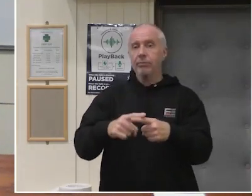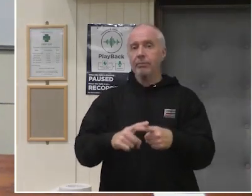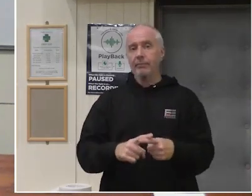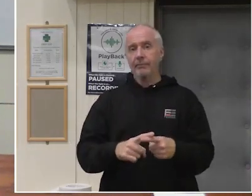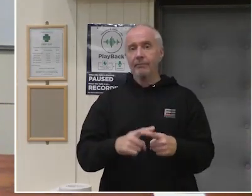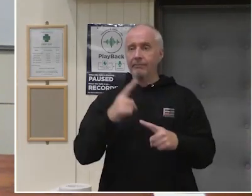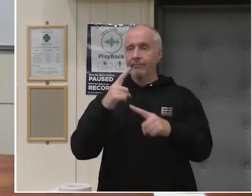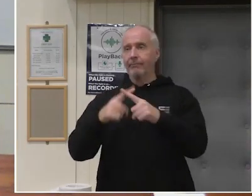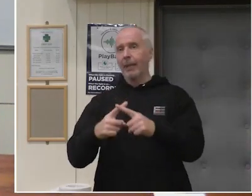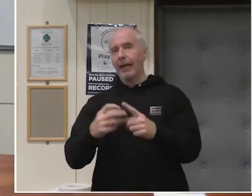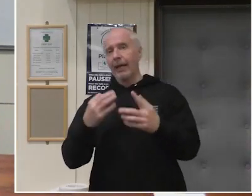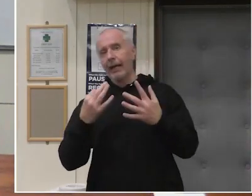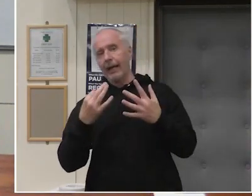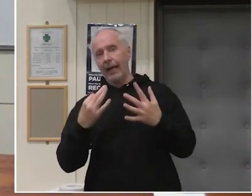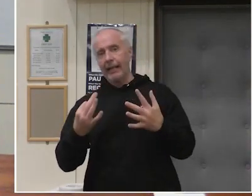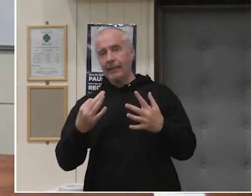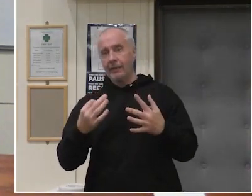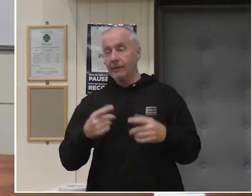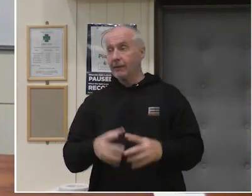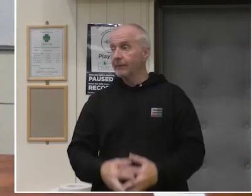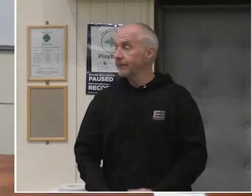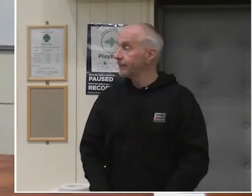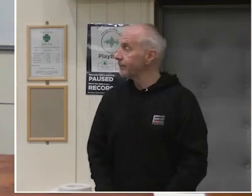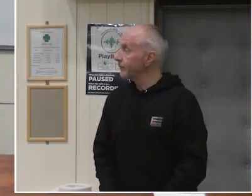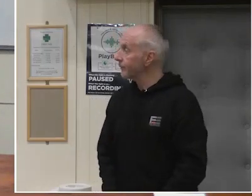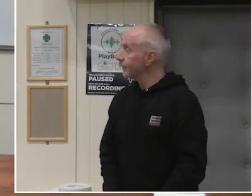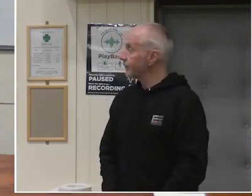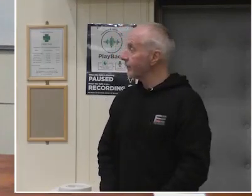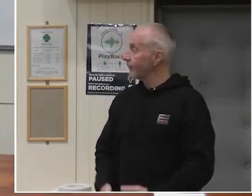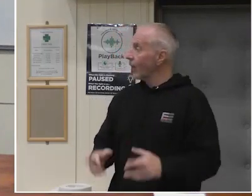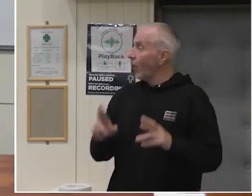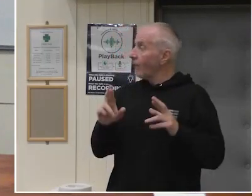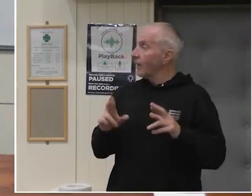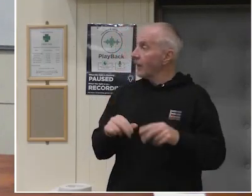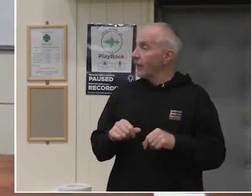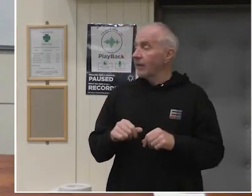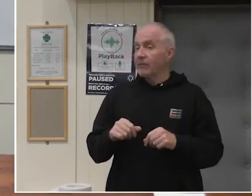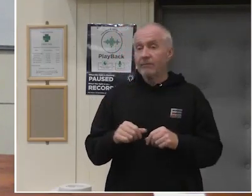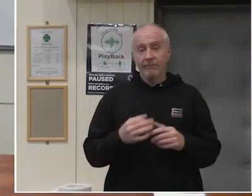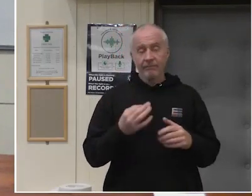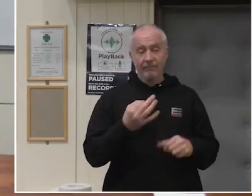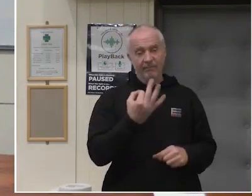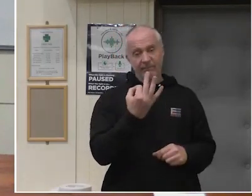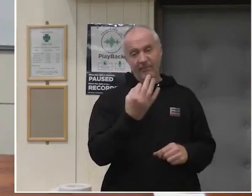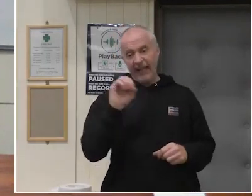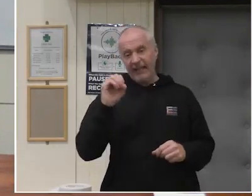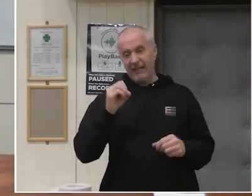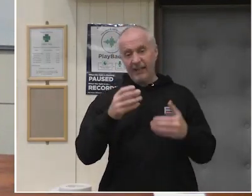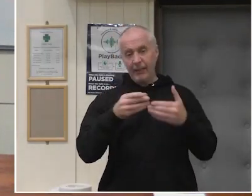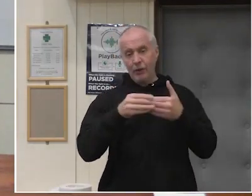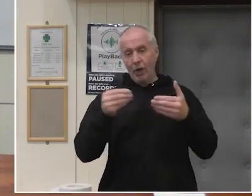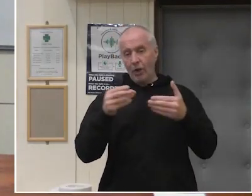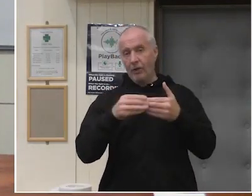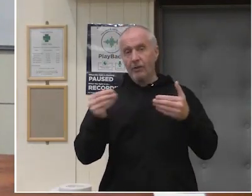So hopefully, this being $80 worth of equipment,